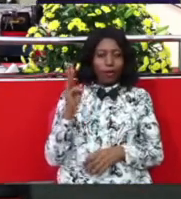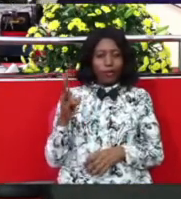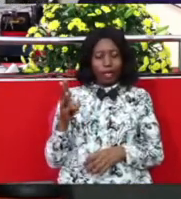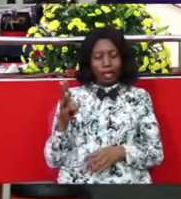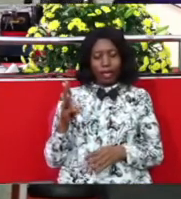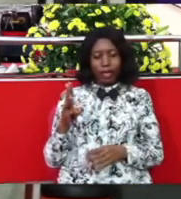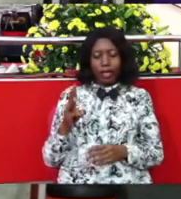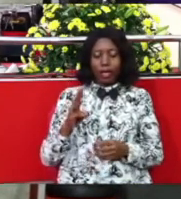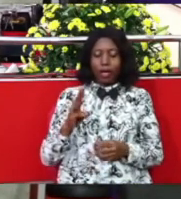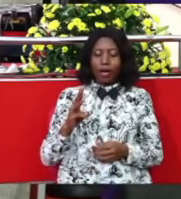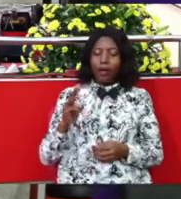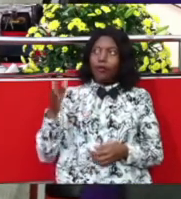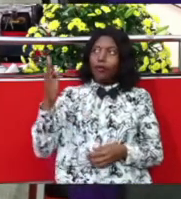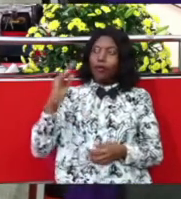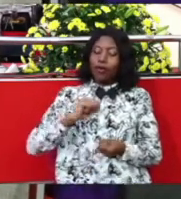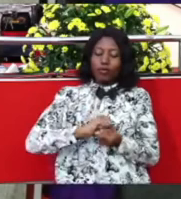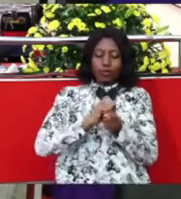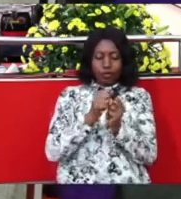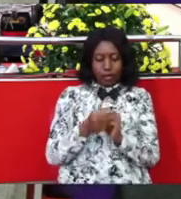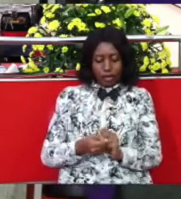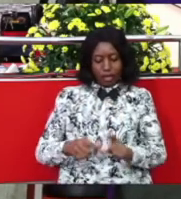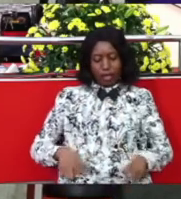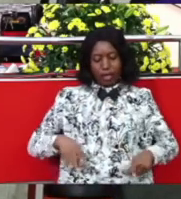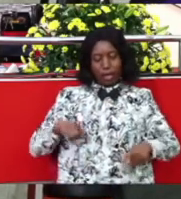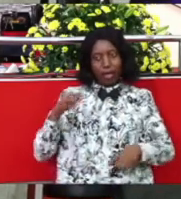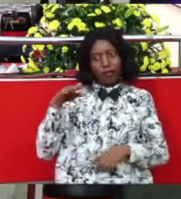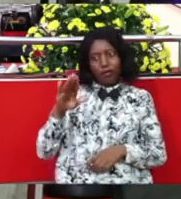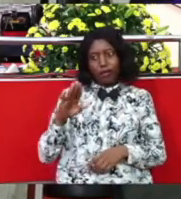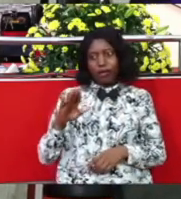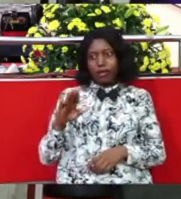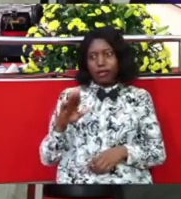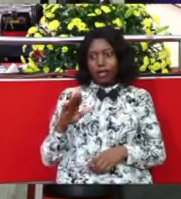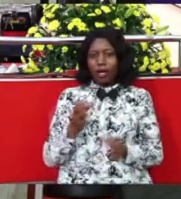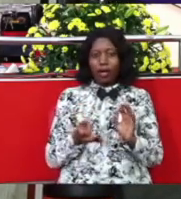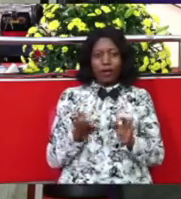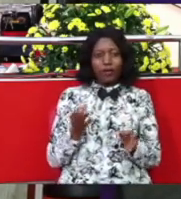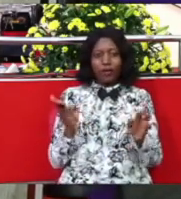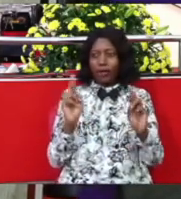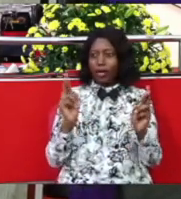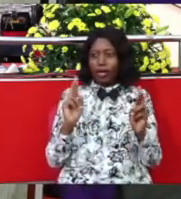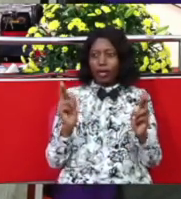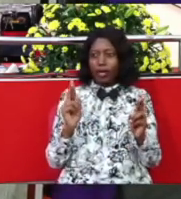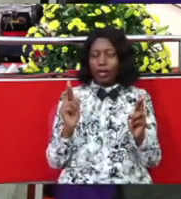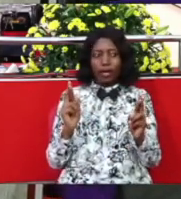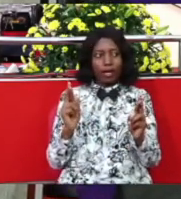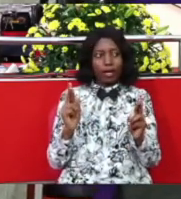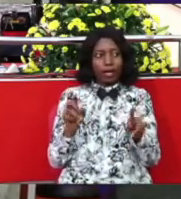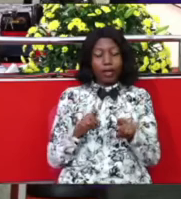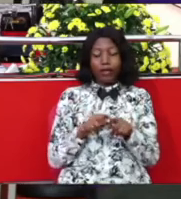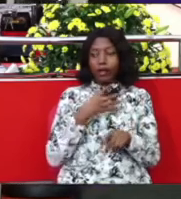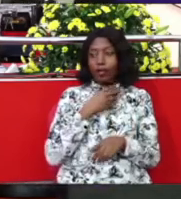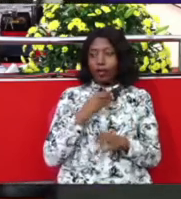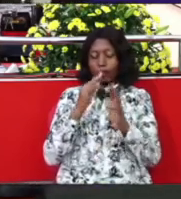transform your life. Uko tayari kufanya kuambia Mungu akubadilishe. Is there somebody like that who wants somebody to pray for? Je, yuko hapa ambaye